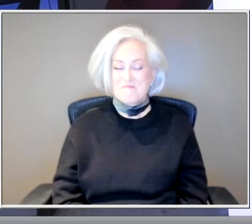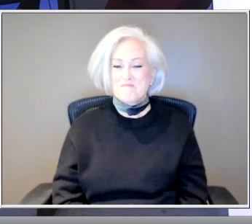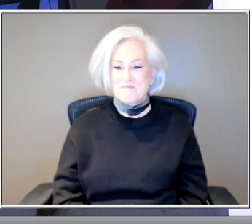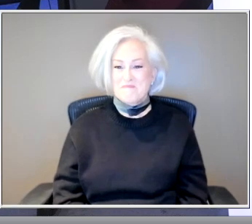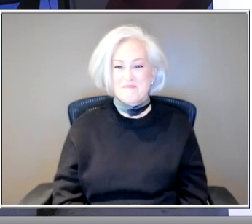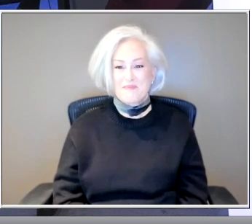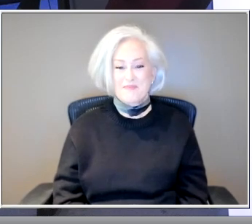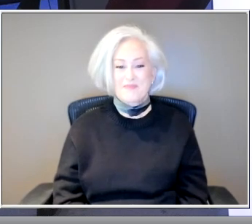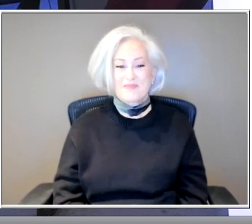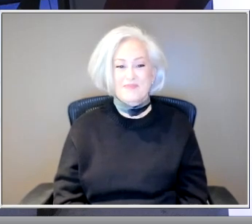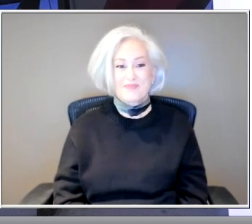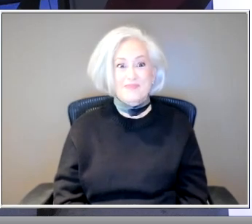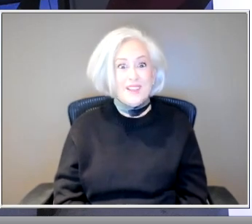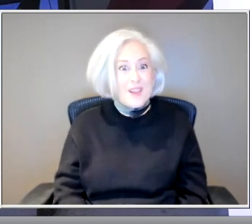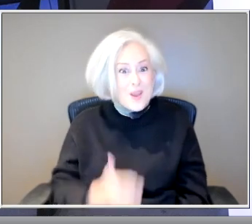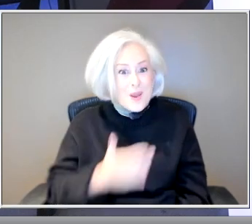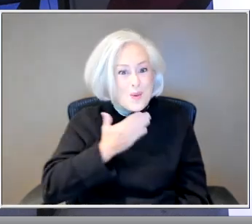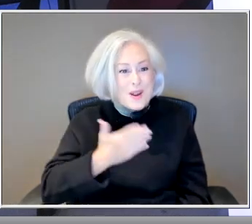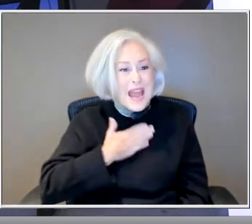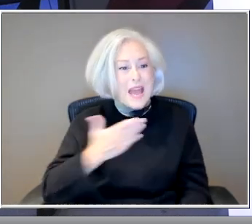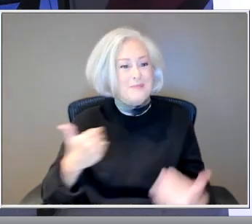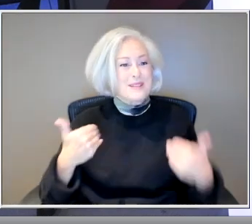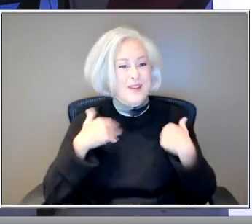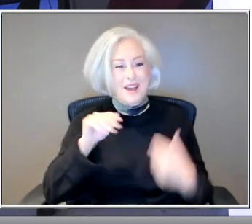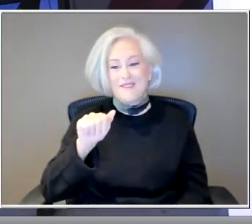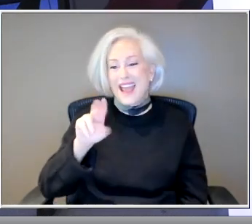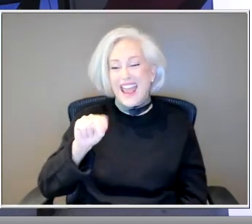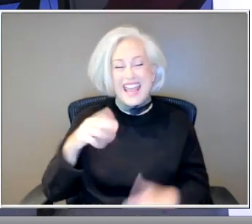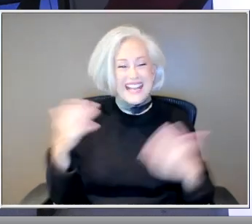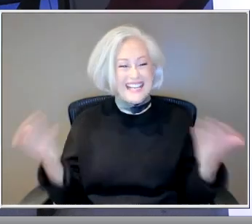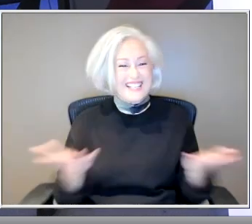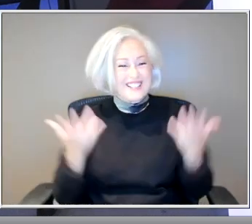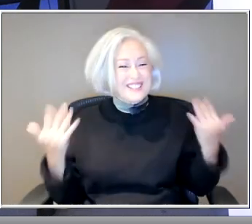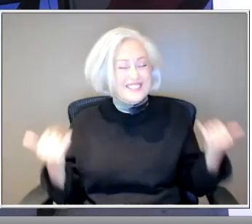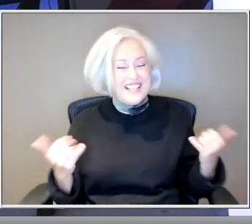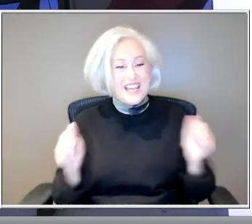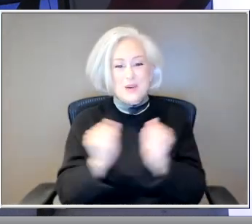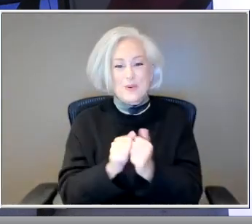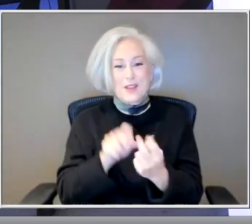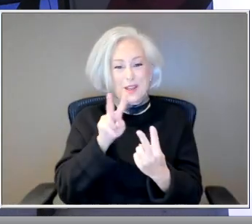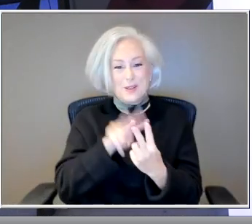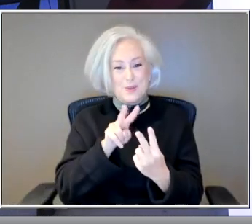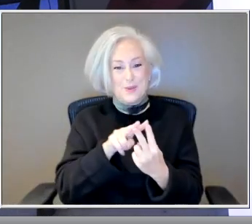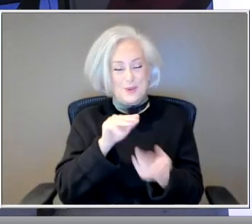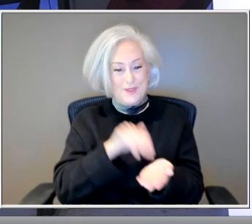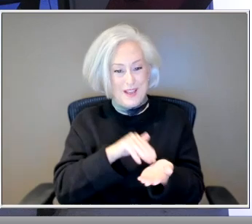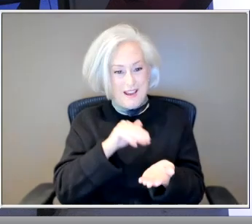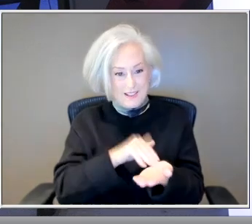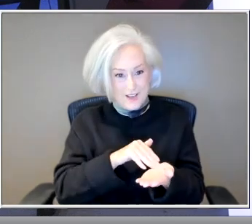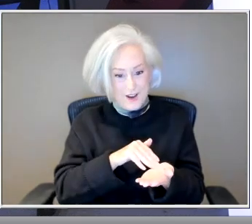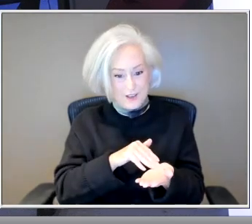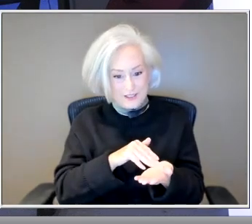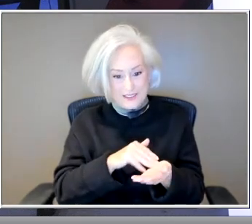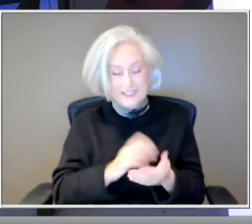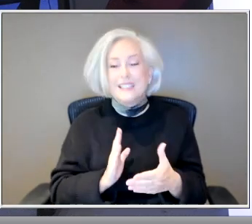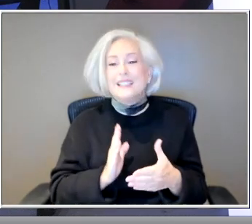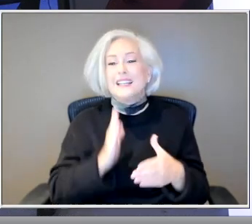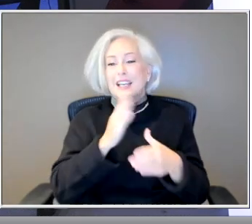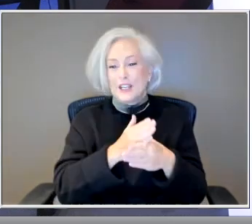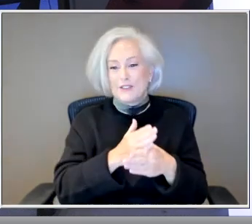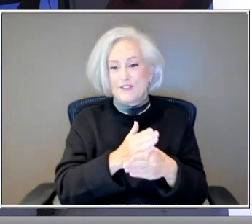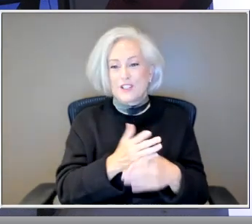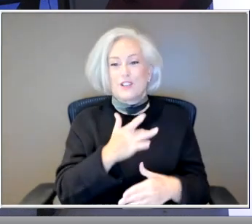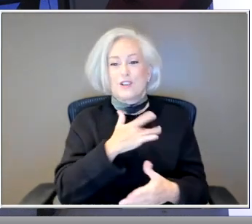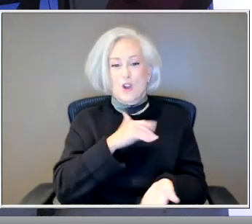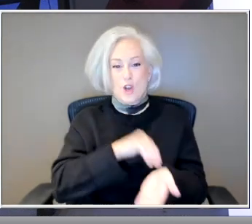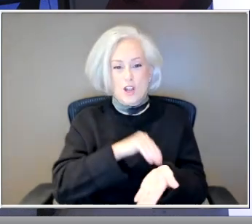And we are so happy to have Ann in studio with us today, along with two of her doctors, interventional cardiologist Dr. J.D. Surface,